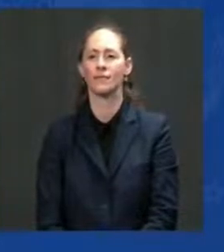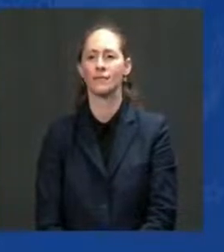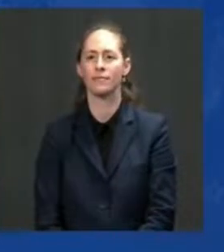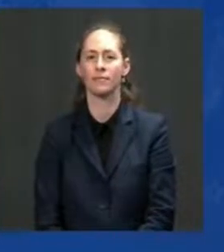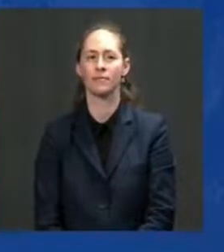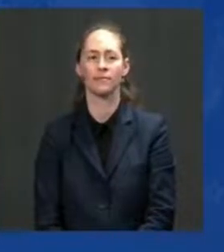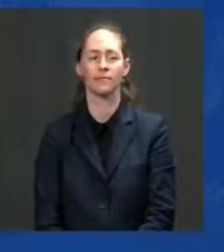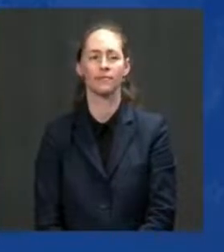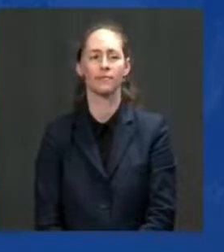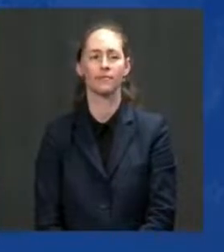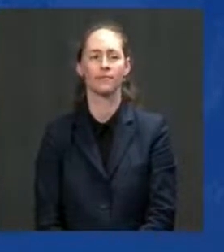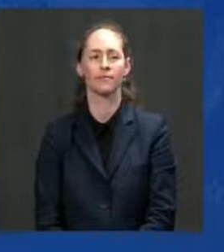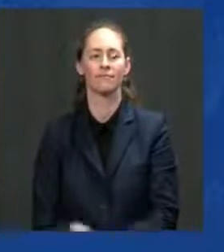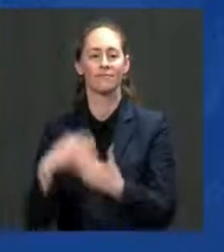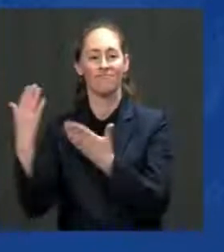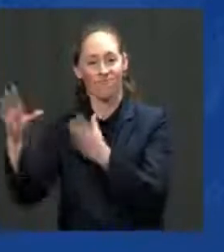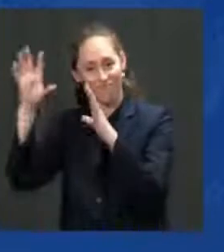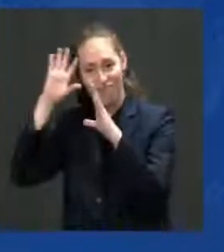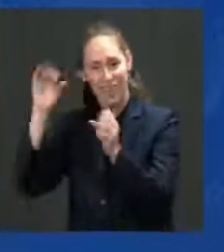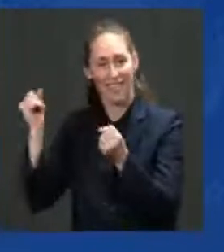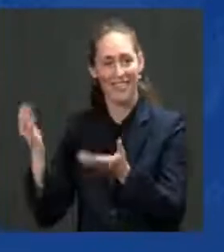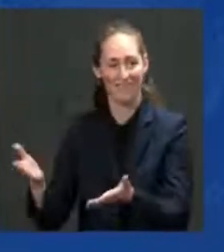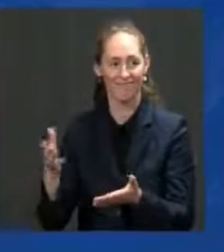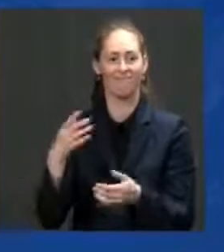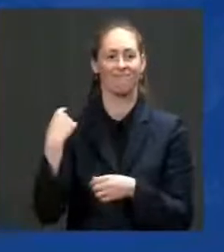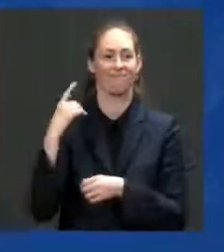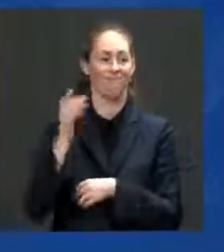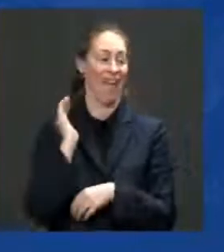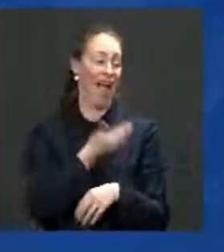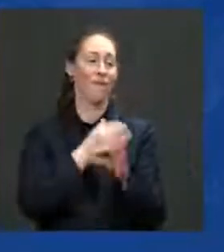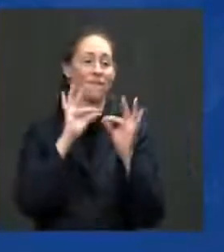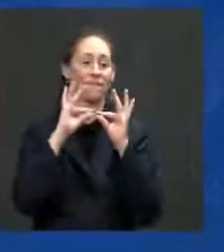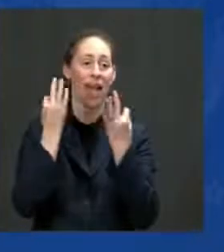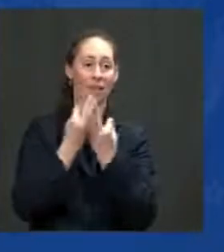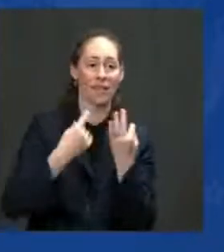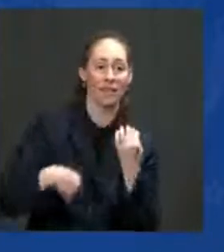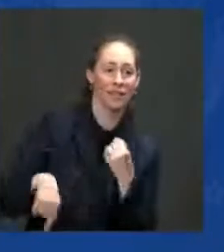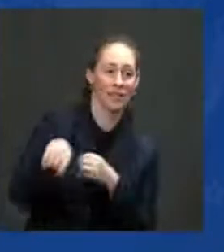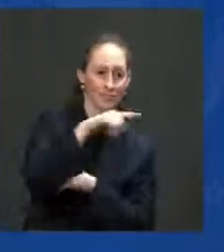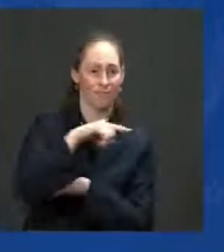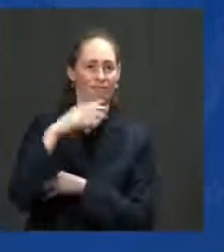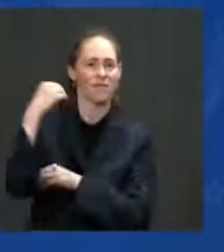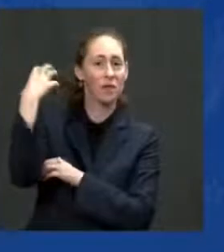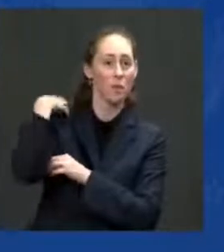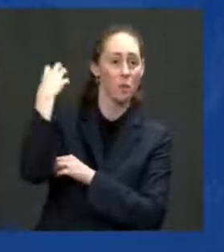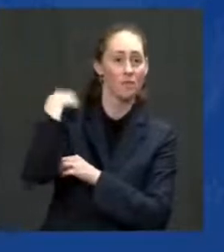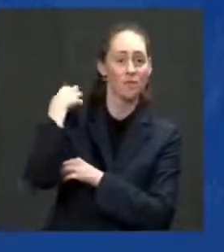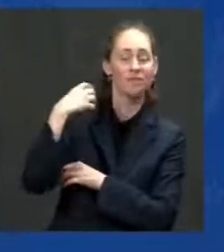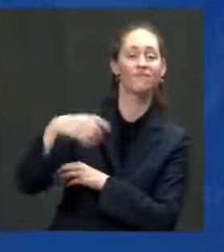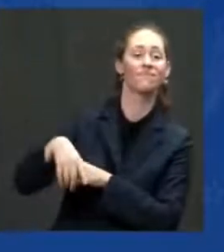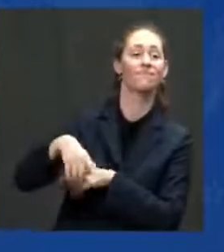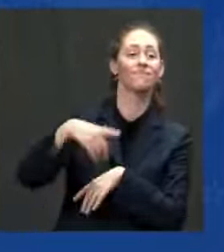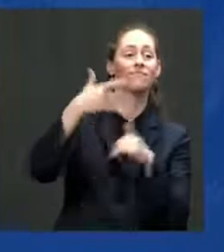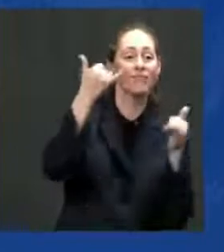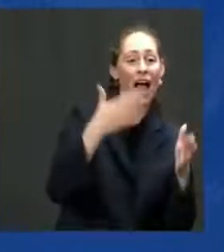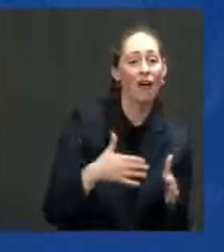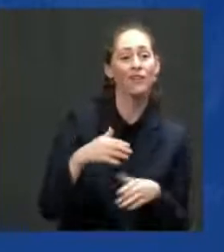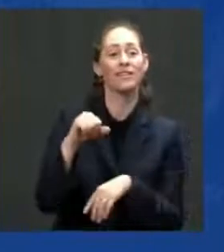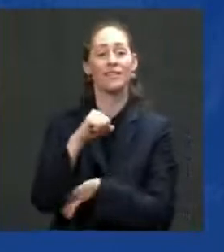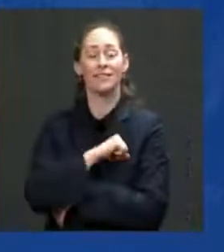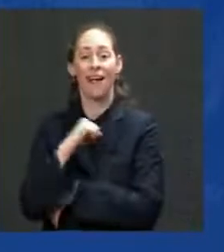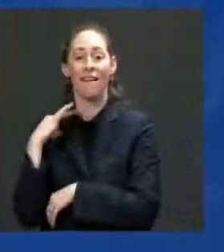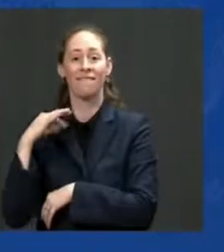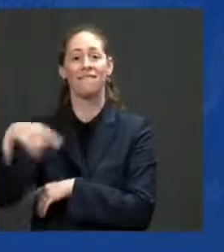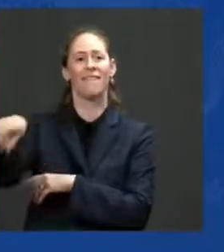Mr. President, on behalf of our family, the Tampa Bay Buccaneers coaches, players, and staff, and all of our loyal fans, thank